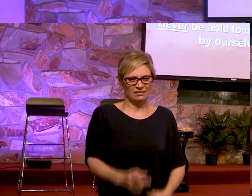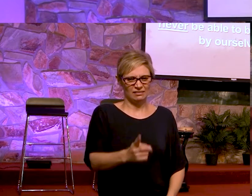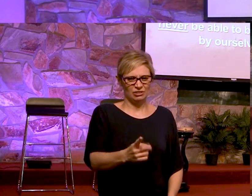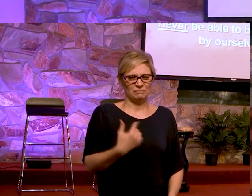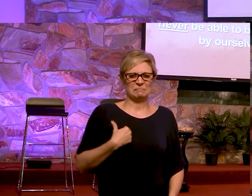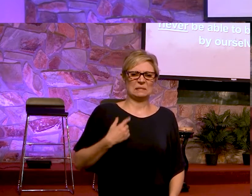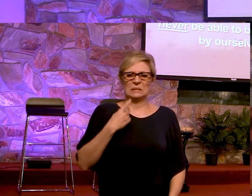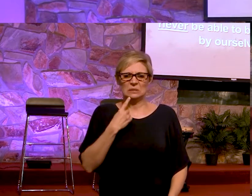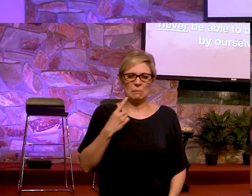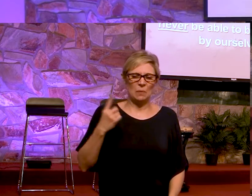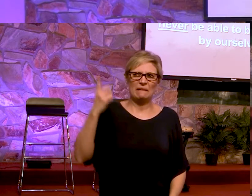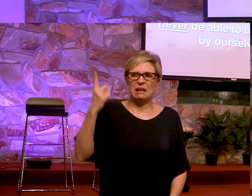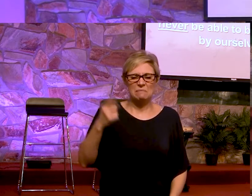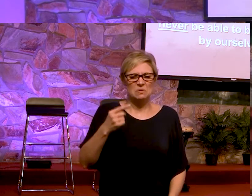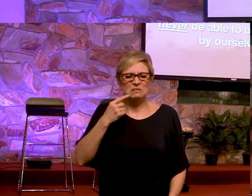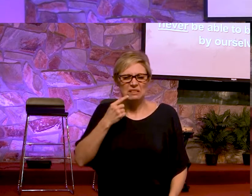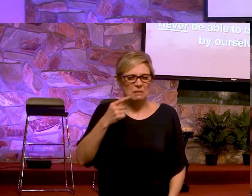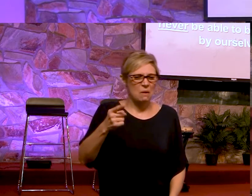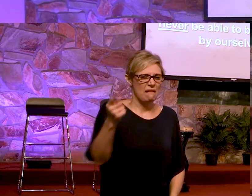let God down.